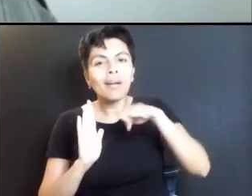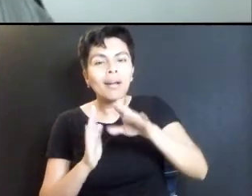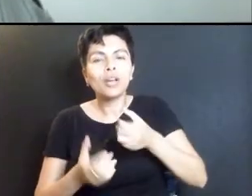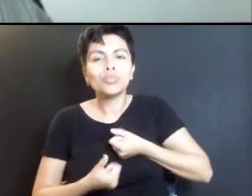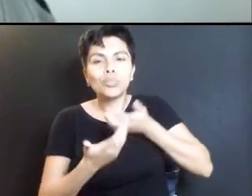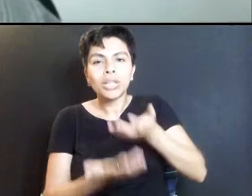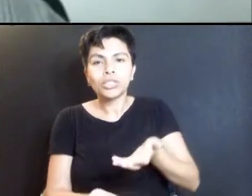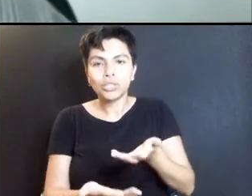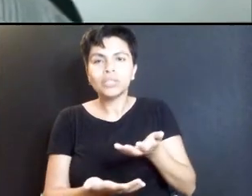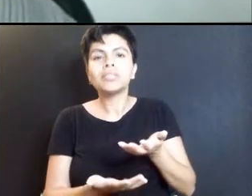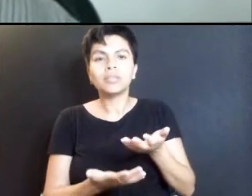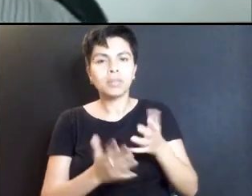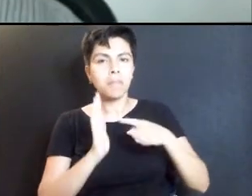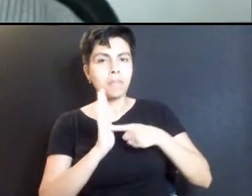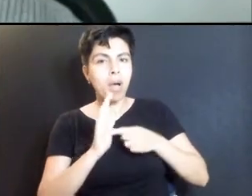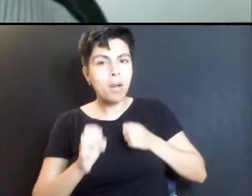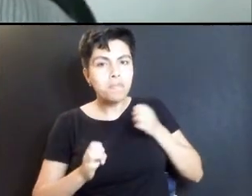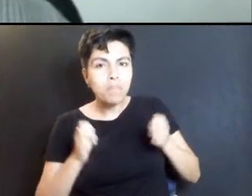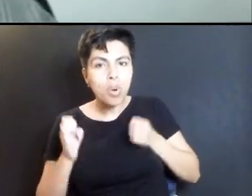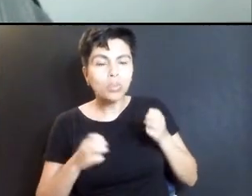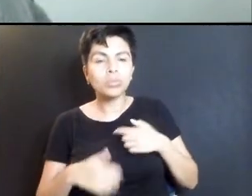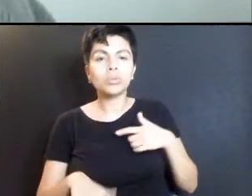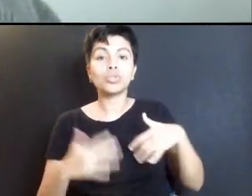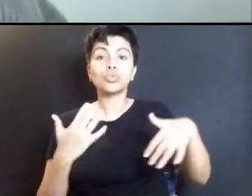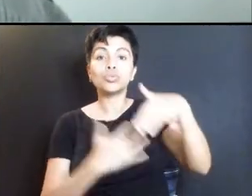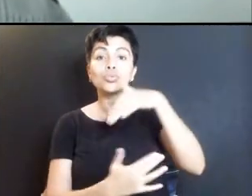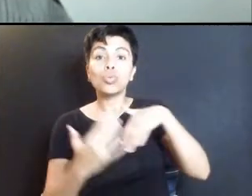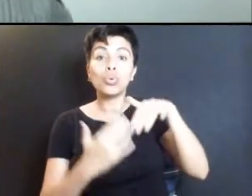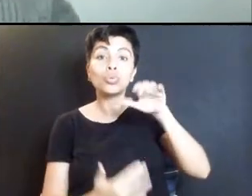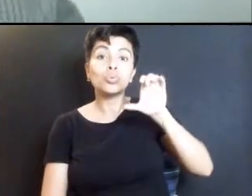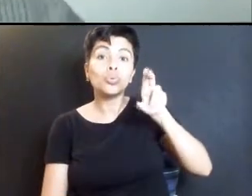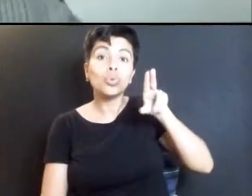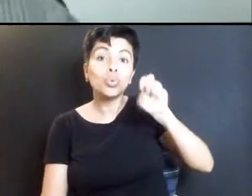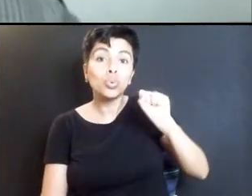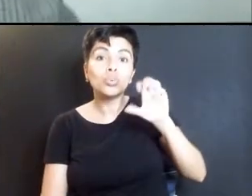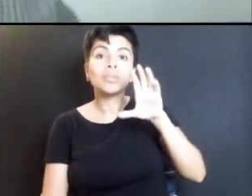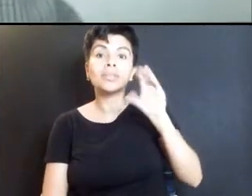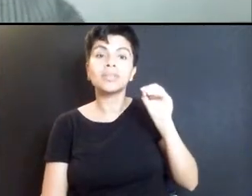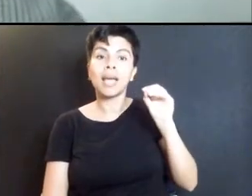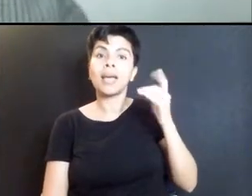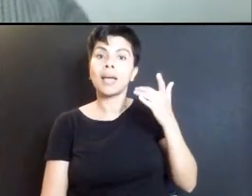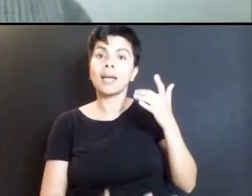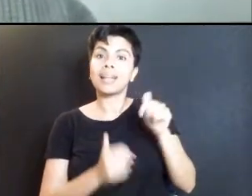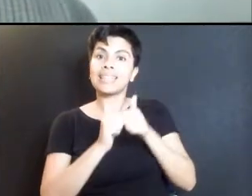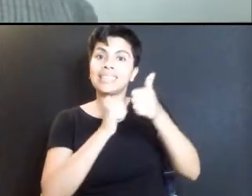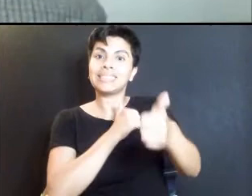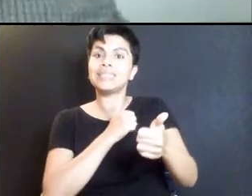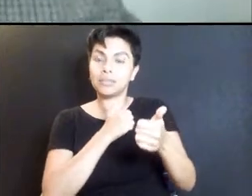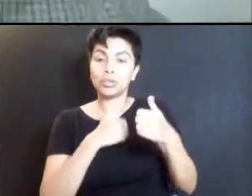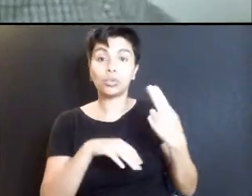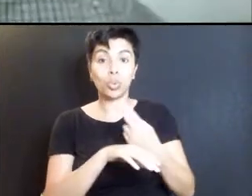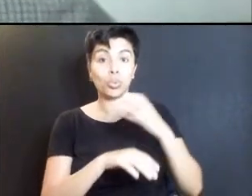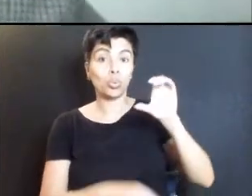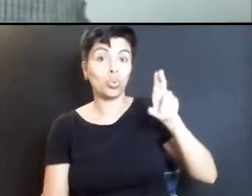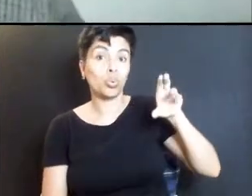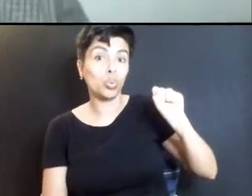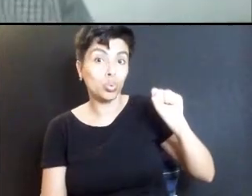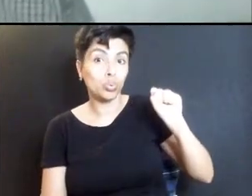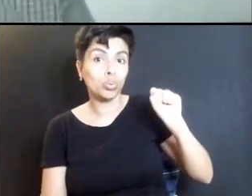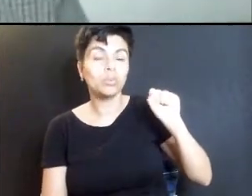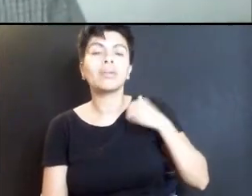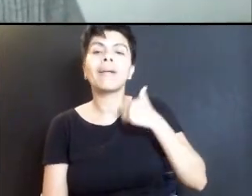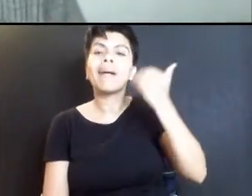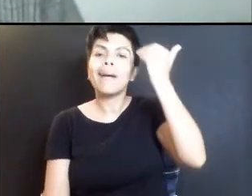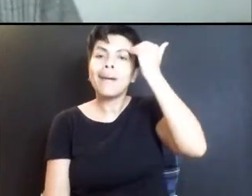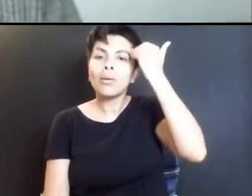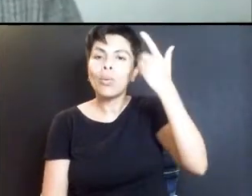the emotions, the social cues, and distance. Use the cues so that we know